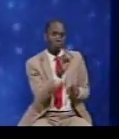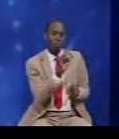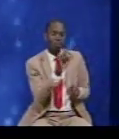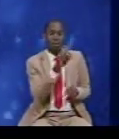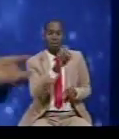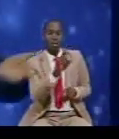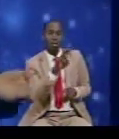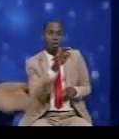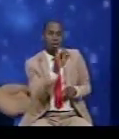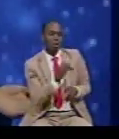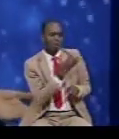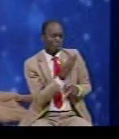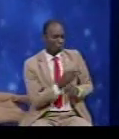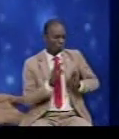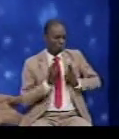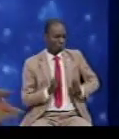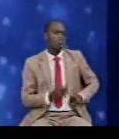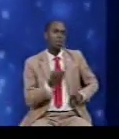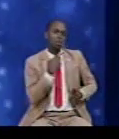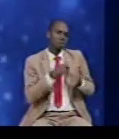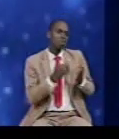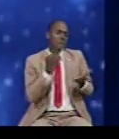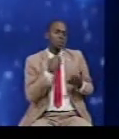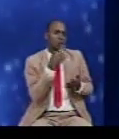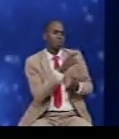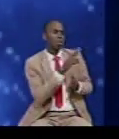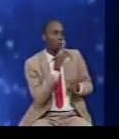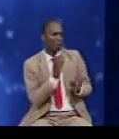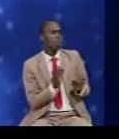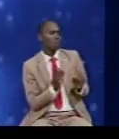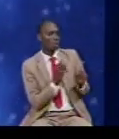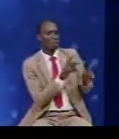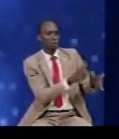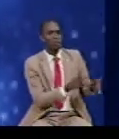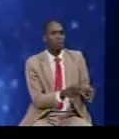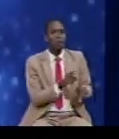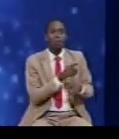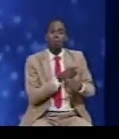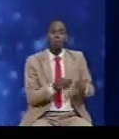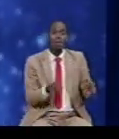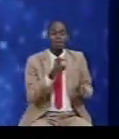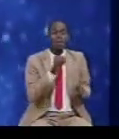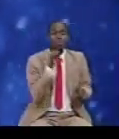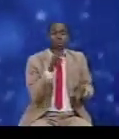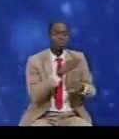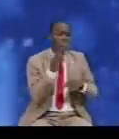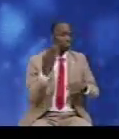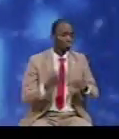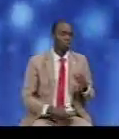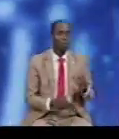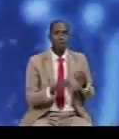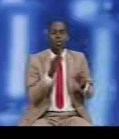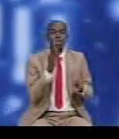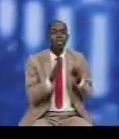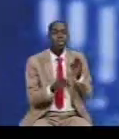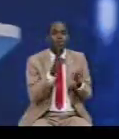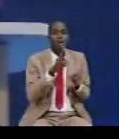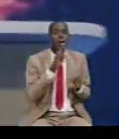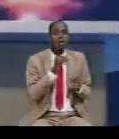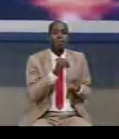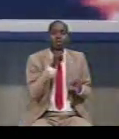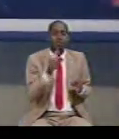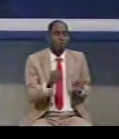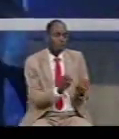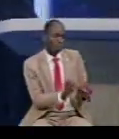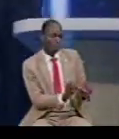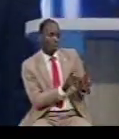say, why did you wait until this time? You're almost dead. You're not all right. If you're not all right before the